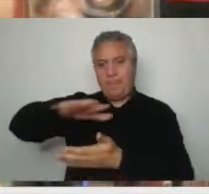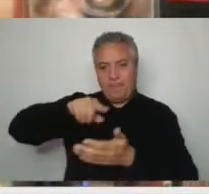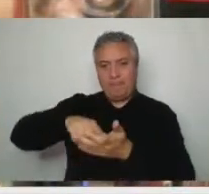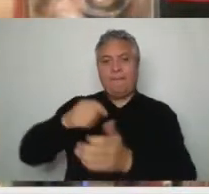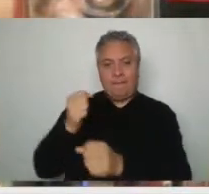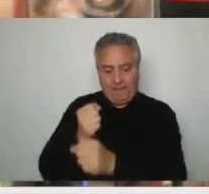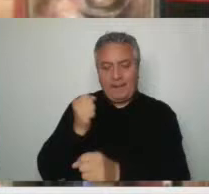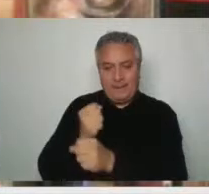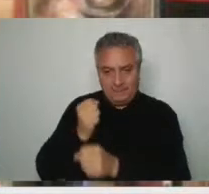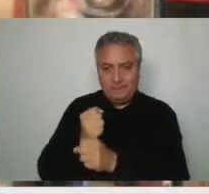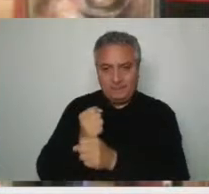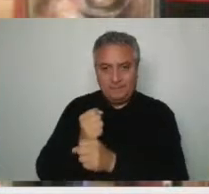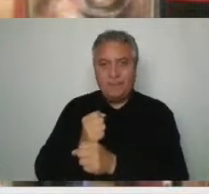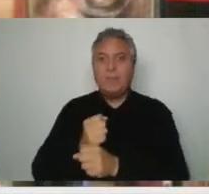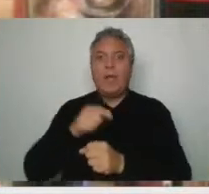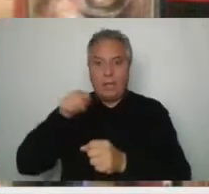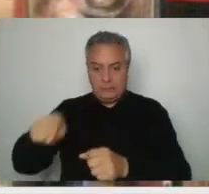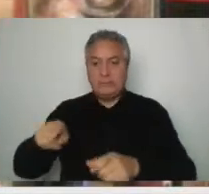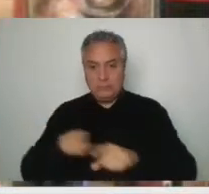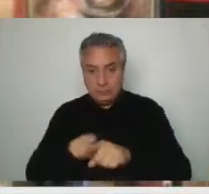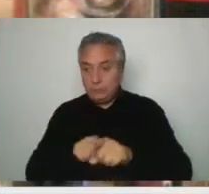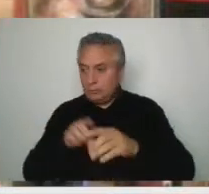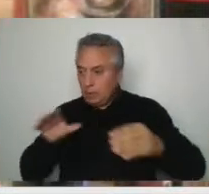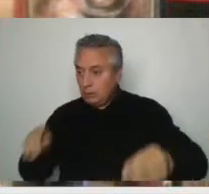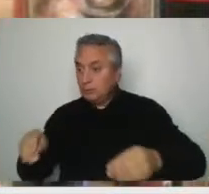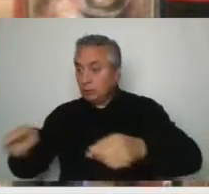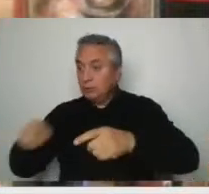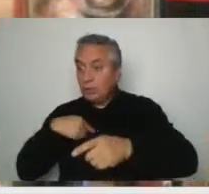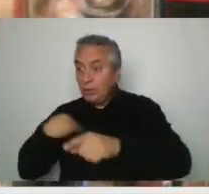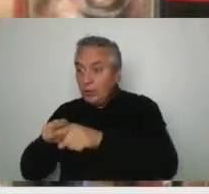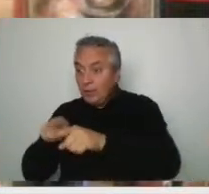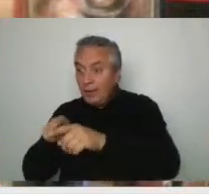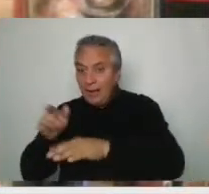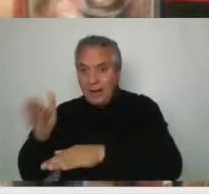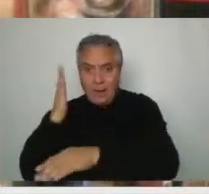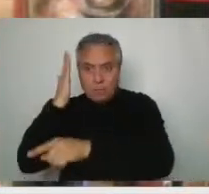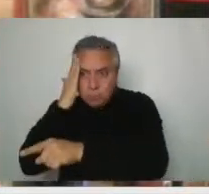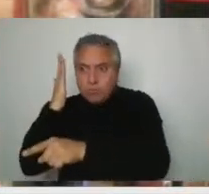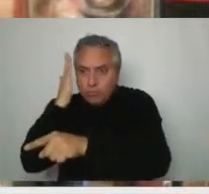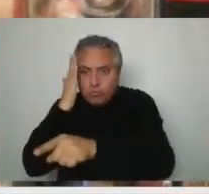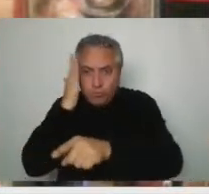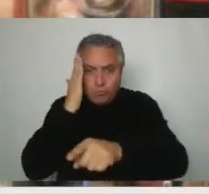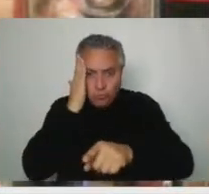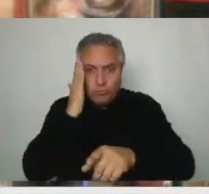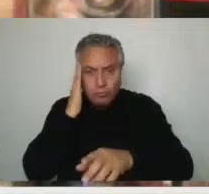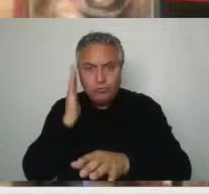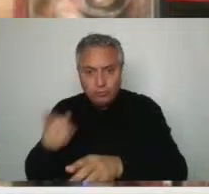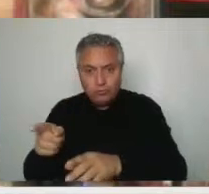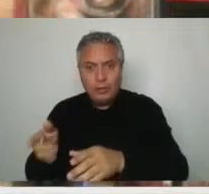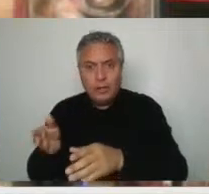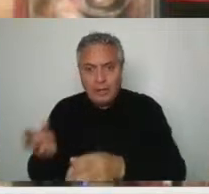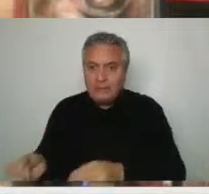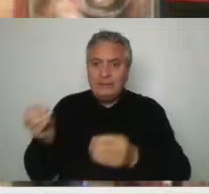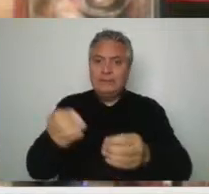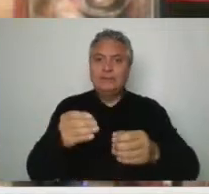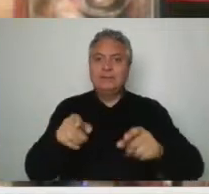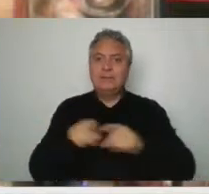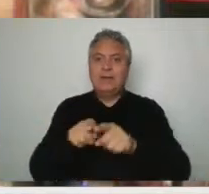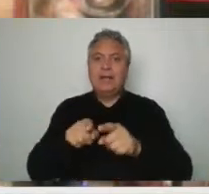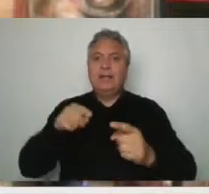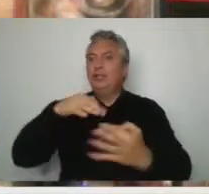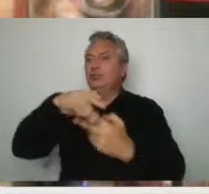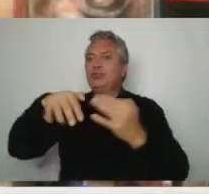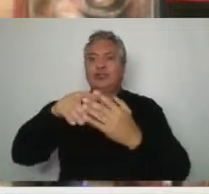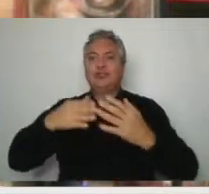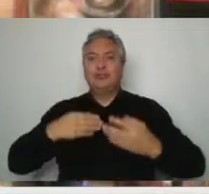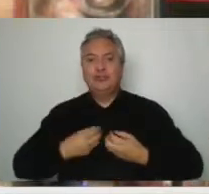for what is required in the labor market. There have been efforts to include social emotional skills in the